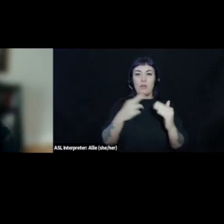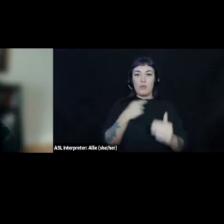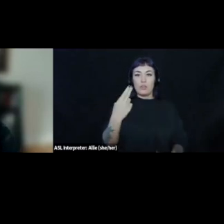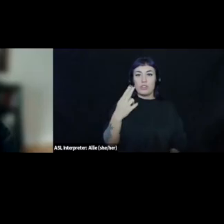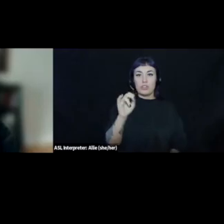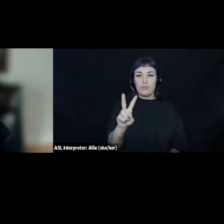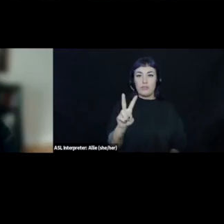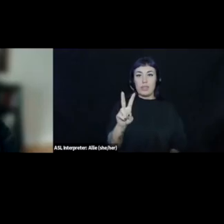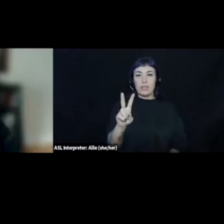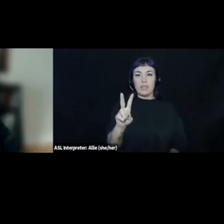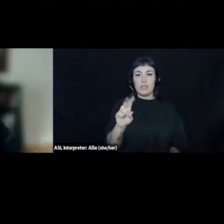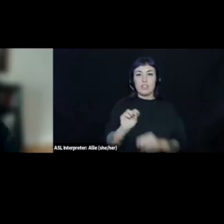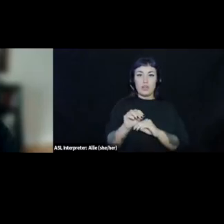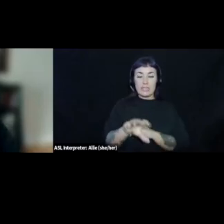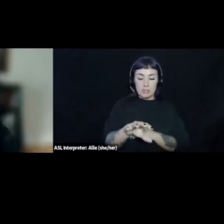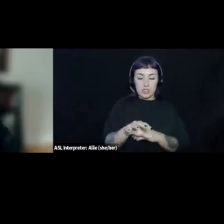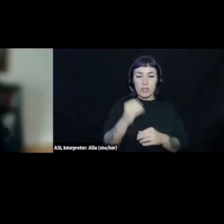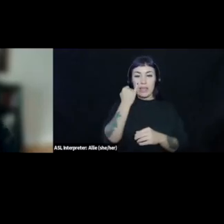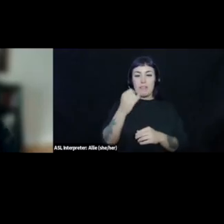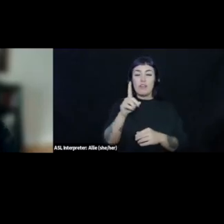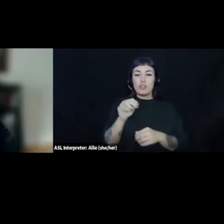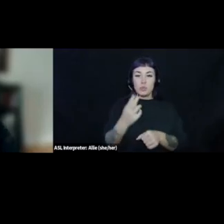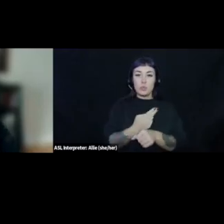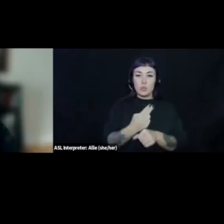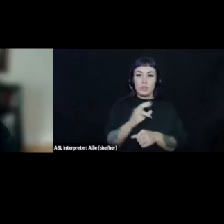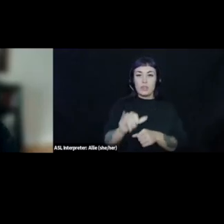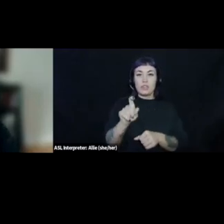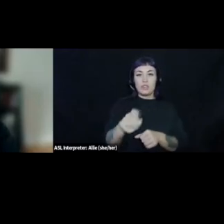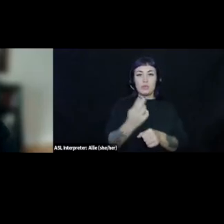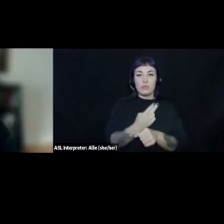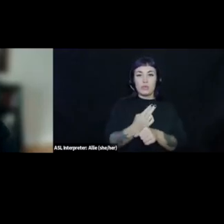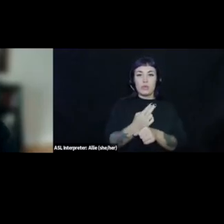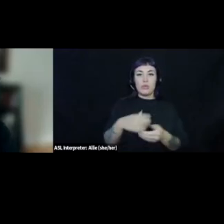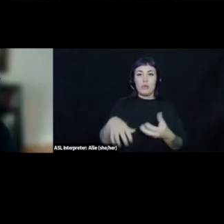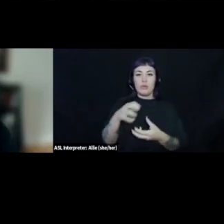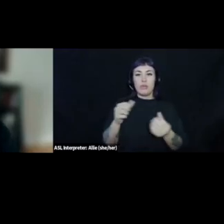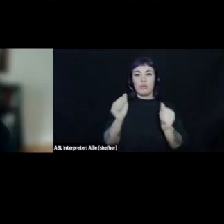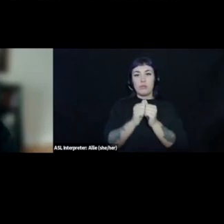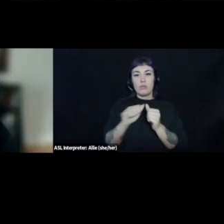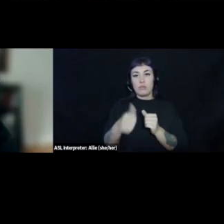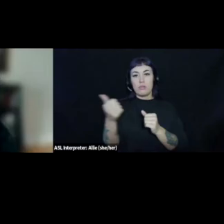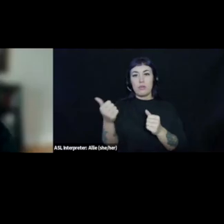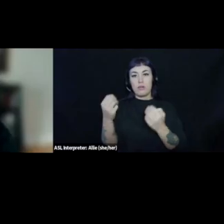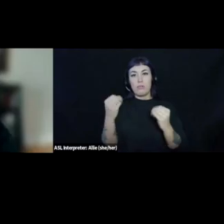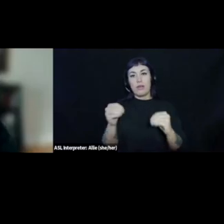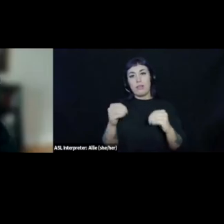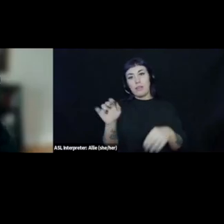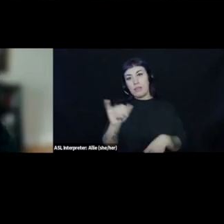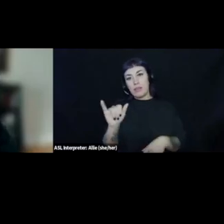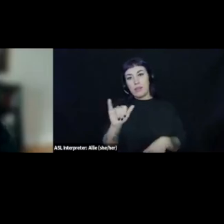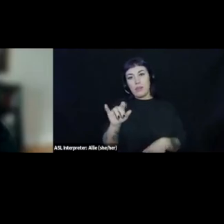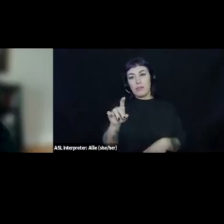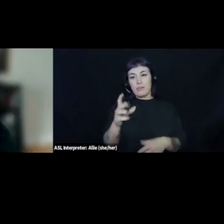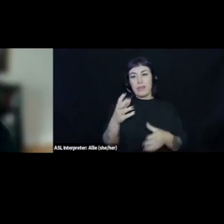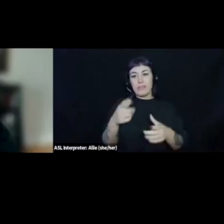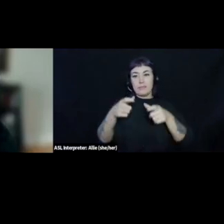HIV transmission. If you do use them, they should be used in combination with another method like a